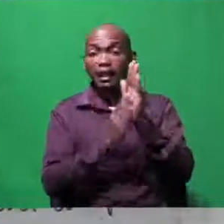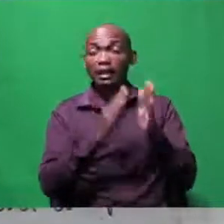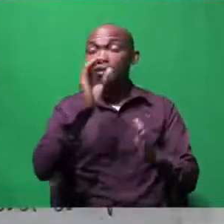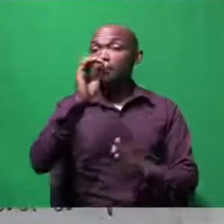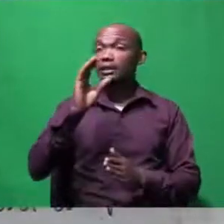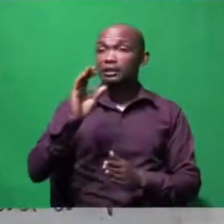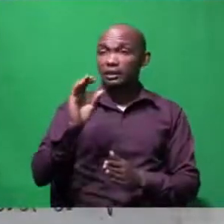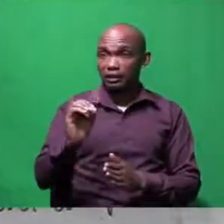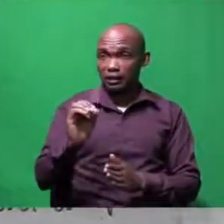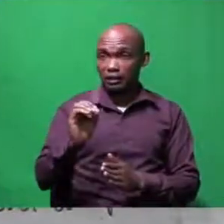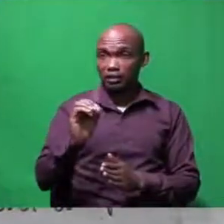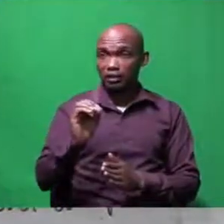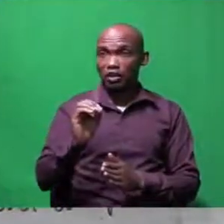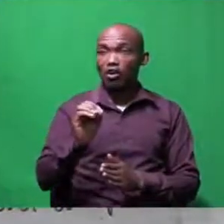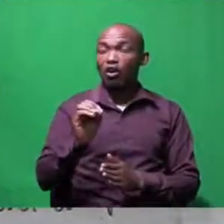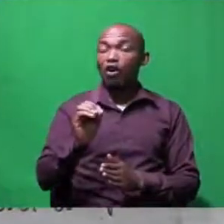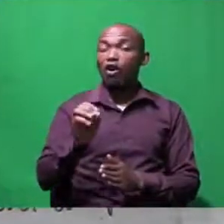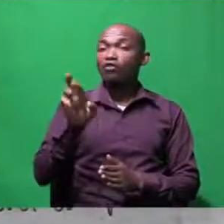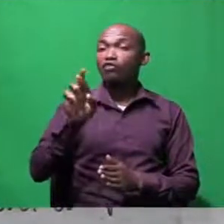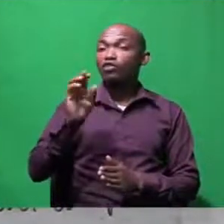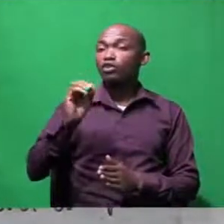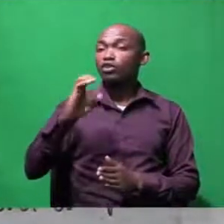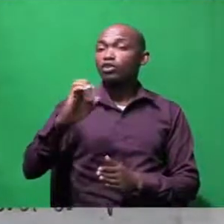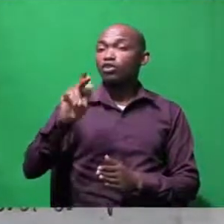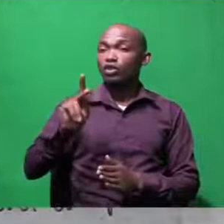on the Earth's surfaces